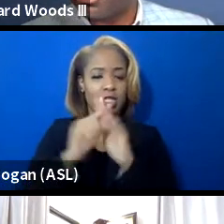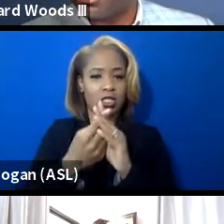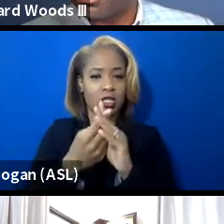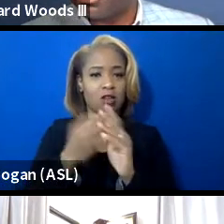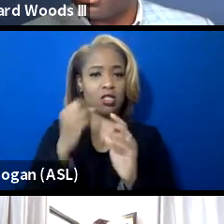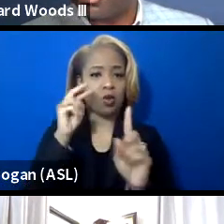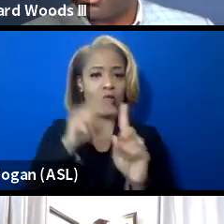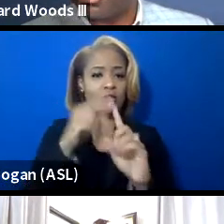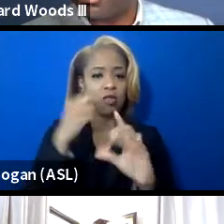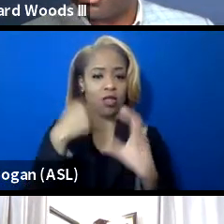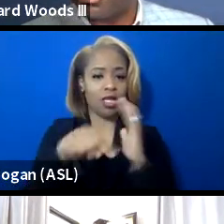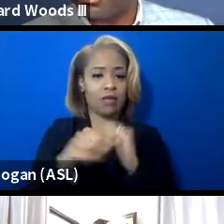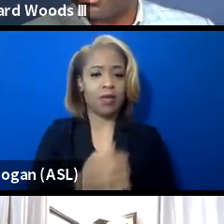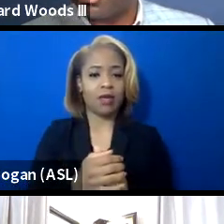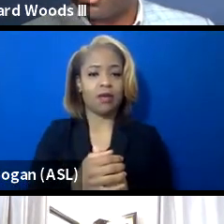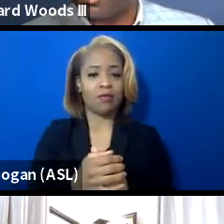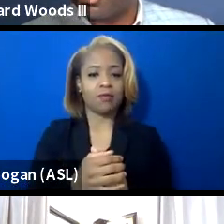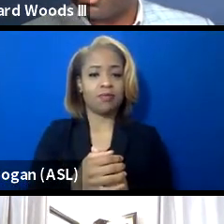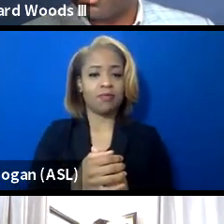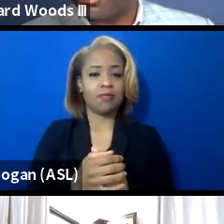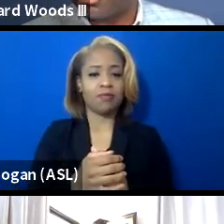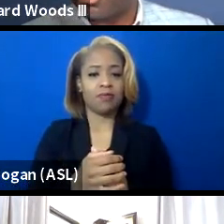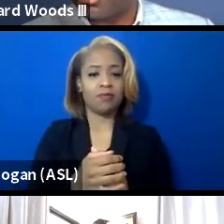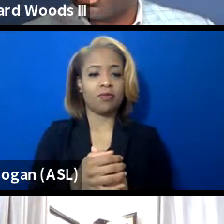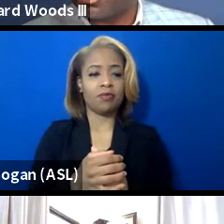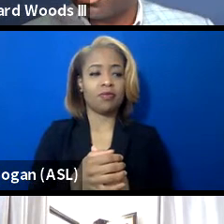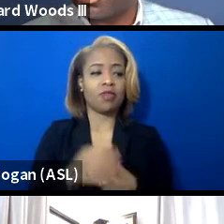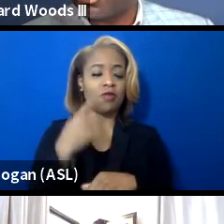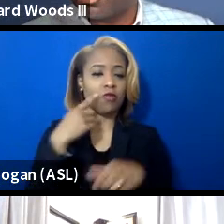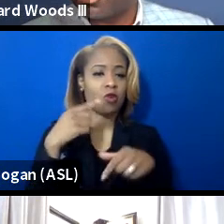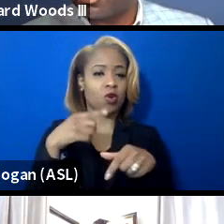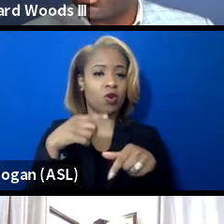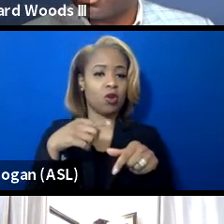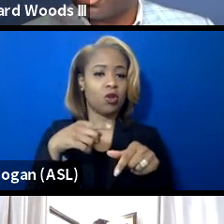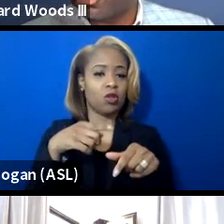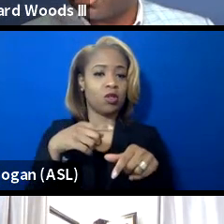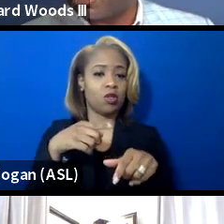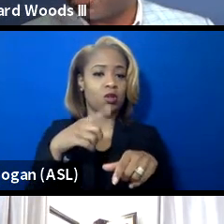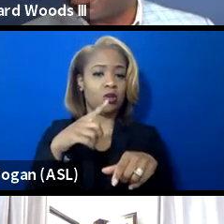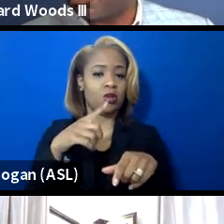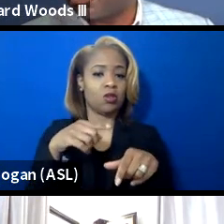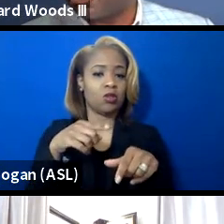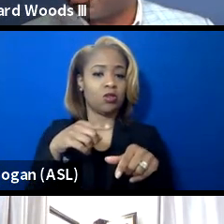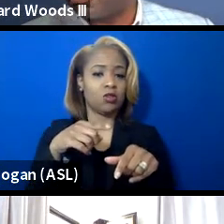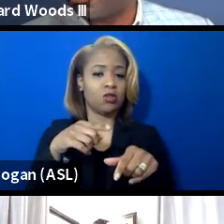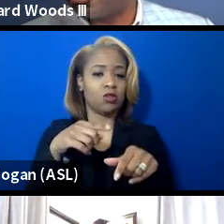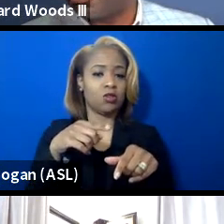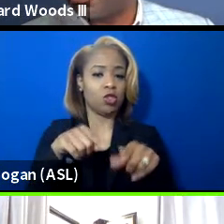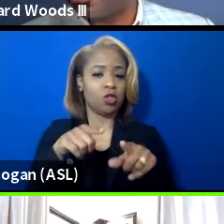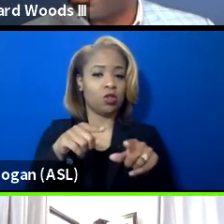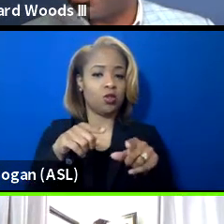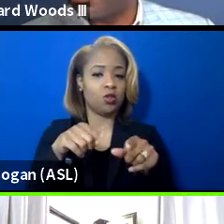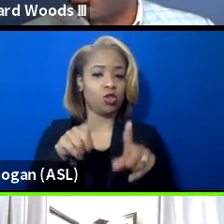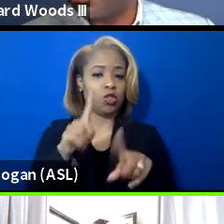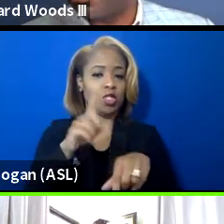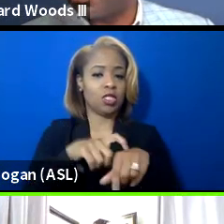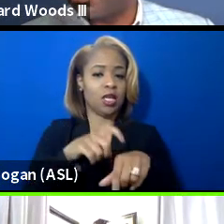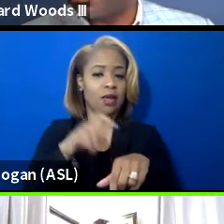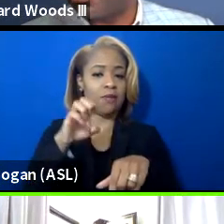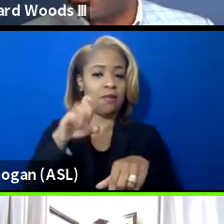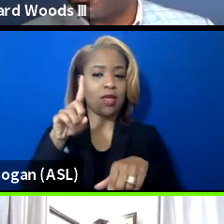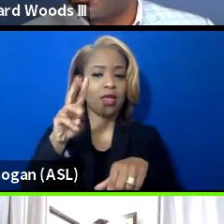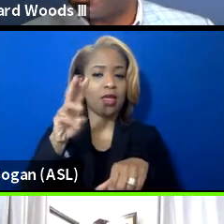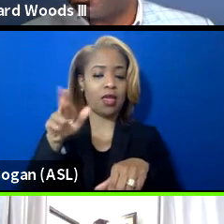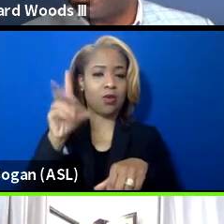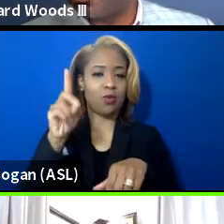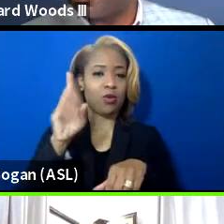your email boxes, and that will be during discussion when Edward presents today. Thank you, Sue, for bringing our attention